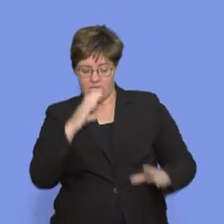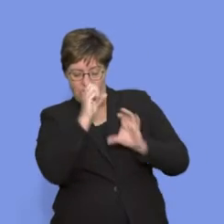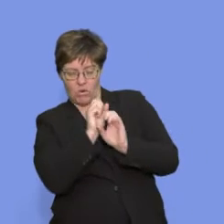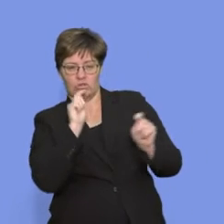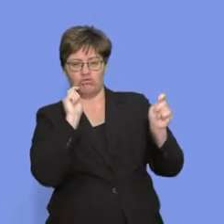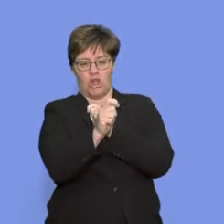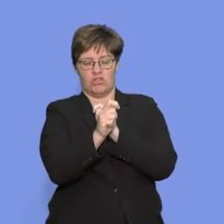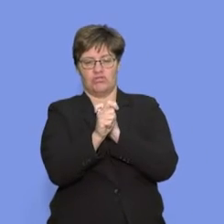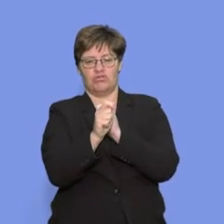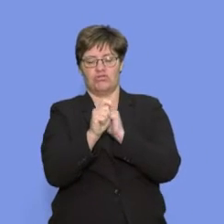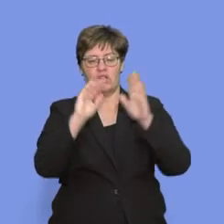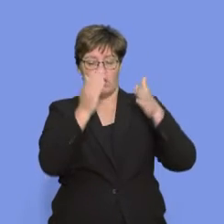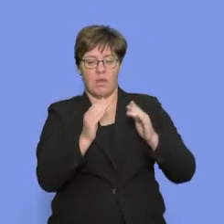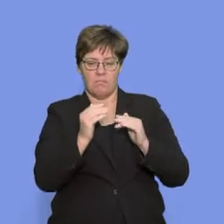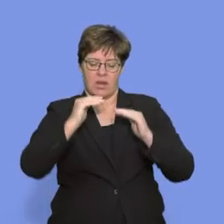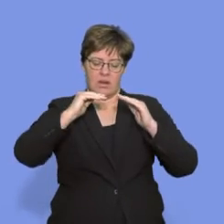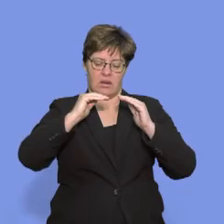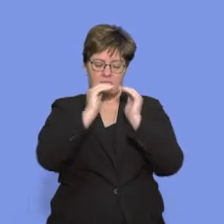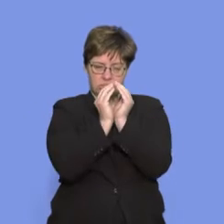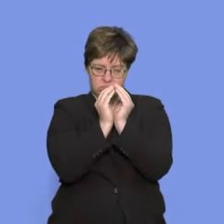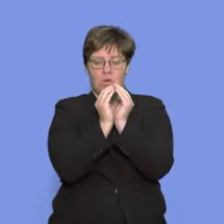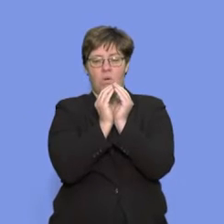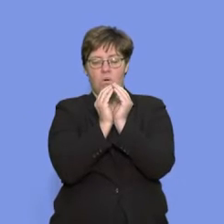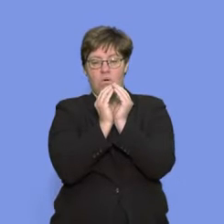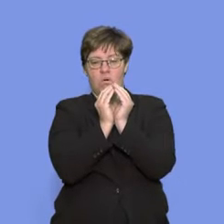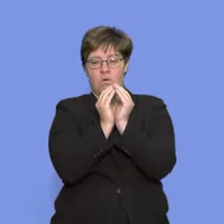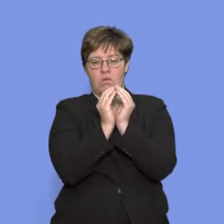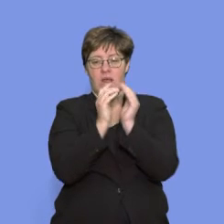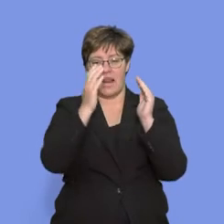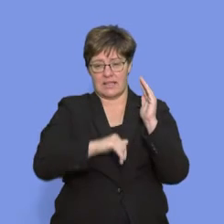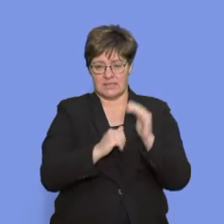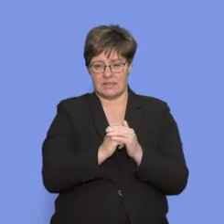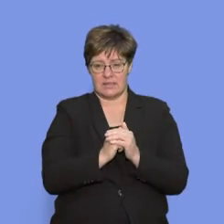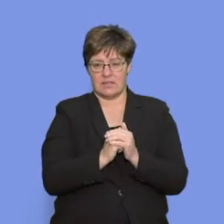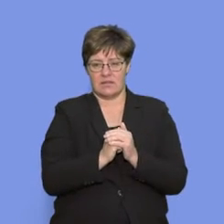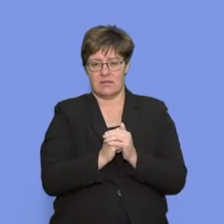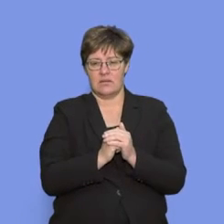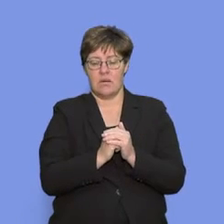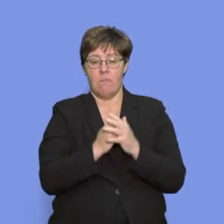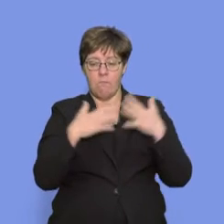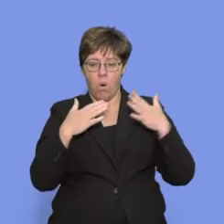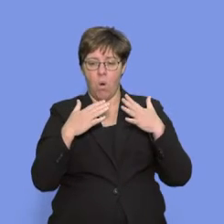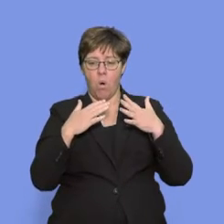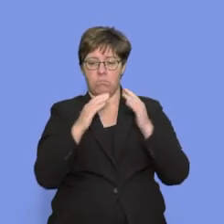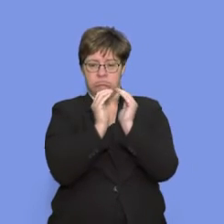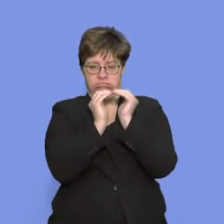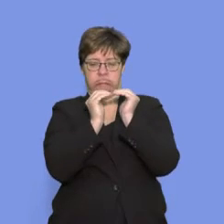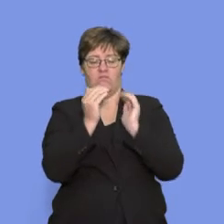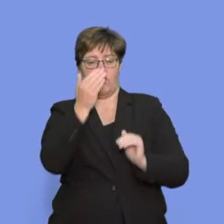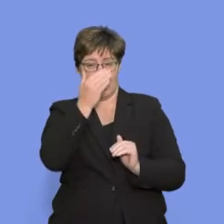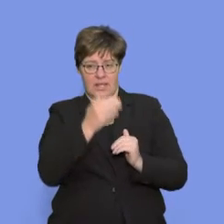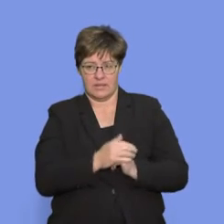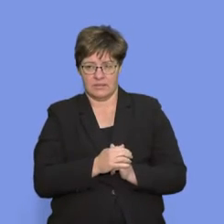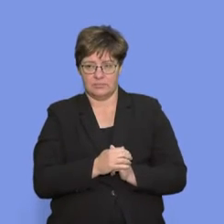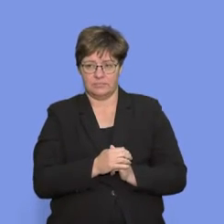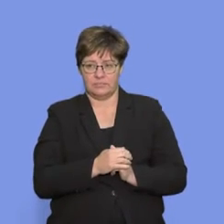lens is less convex for distant objects and more convex for near objects. And if you look at